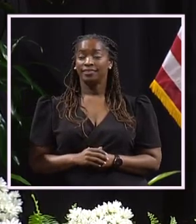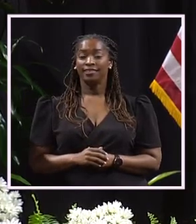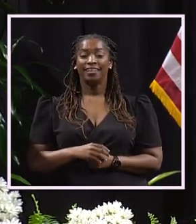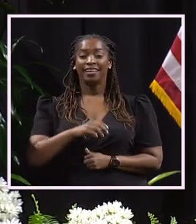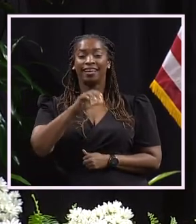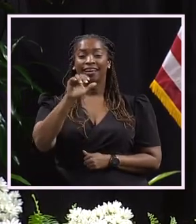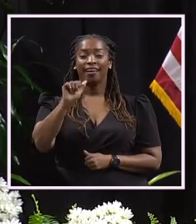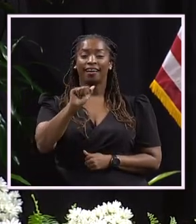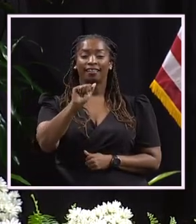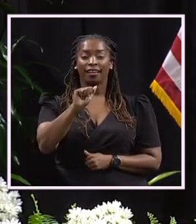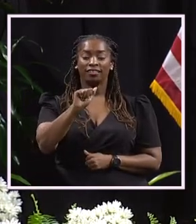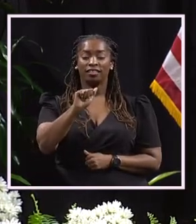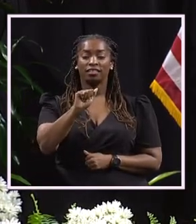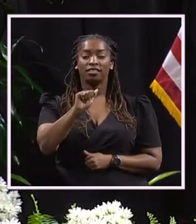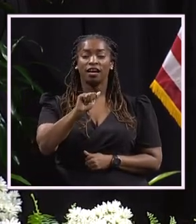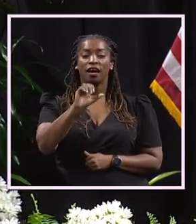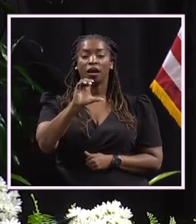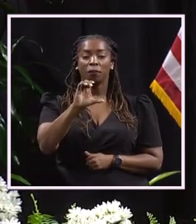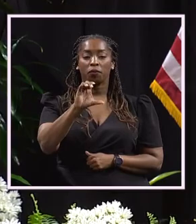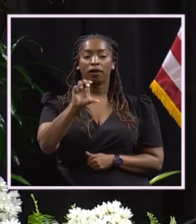Alexis Capri Simmons.